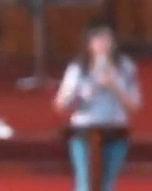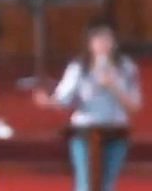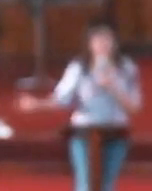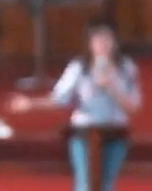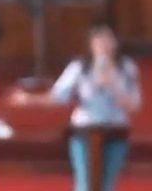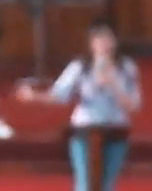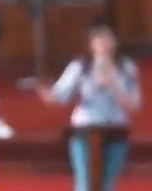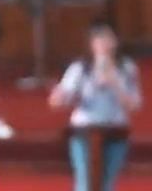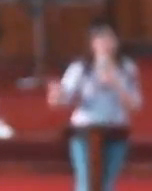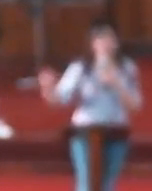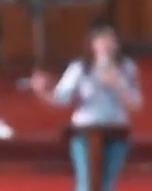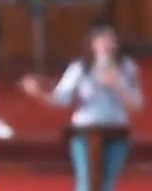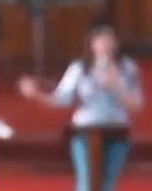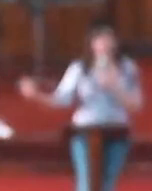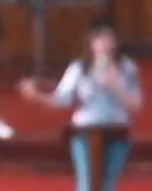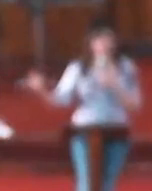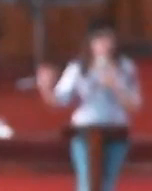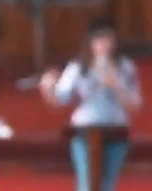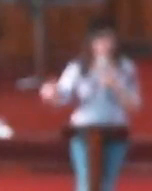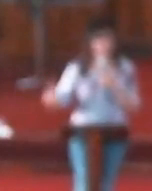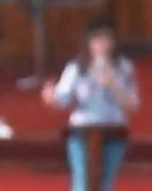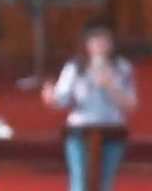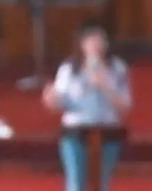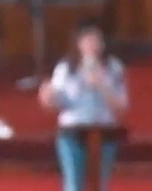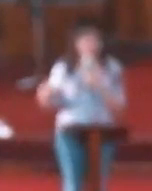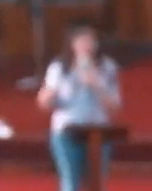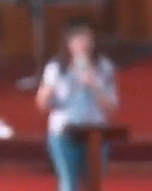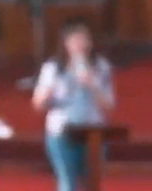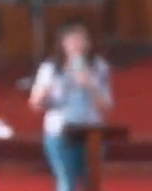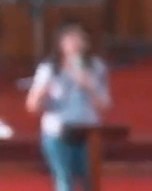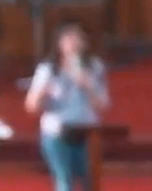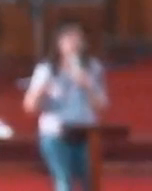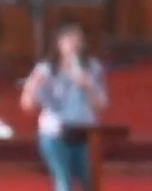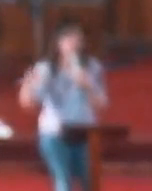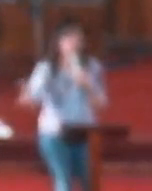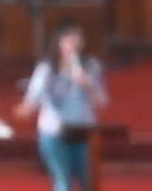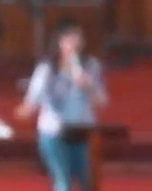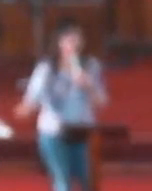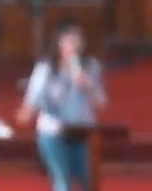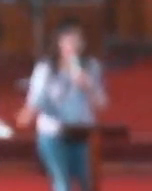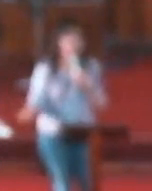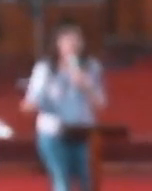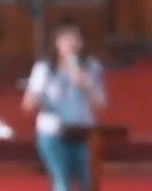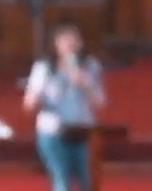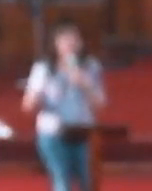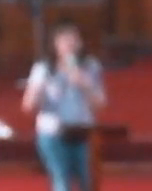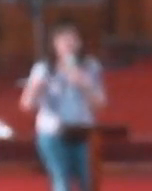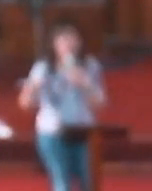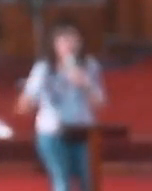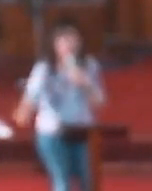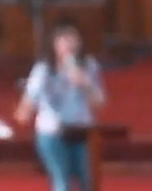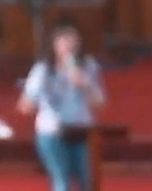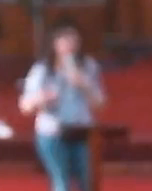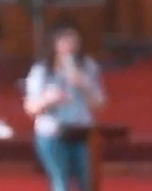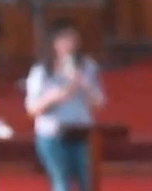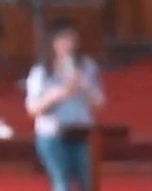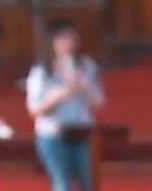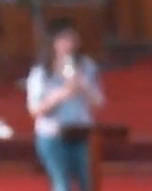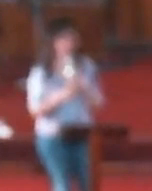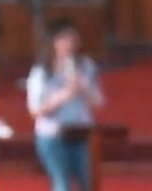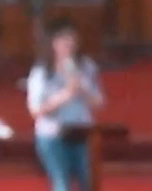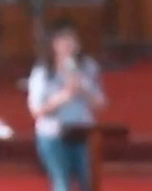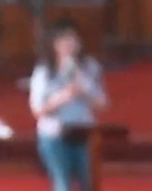Yeah, and then somebody else comes along with similar condition that you have and then you give them your medication and you give it to that